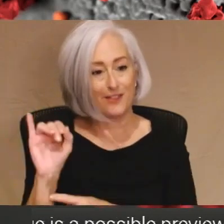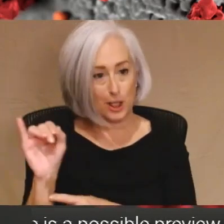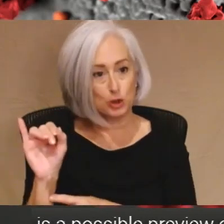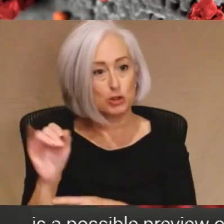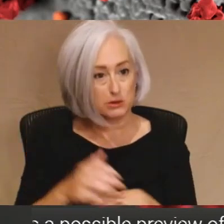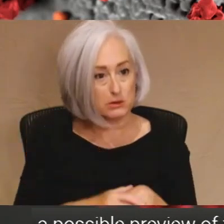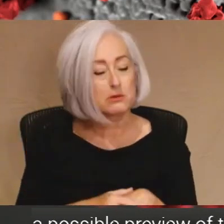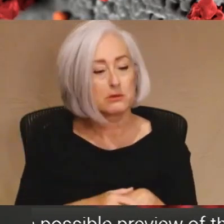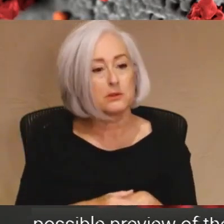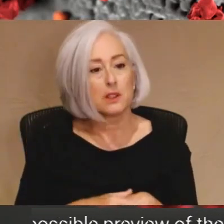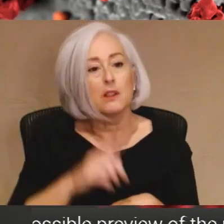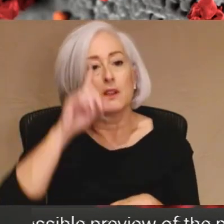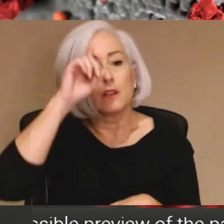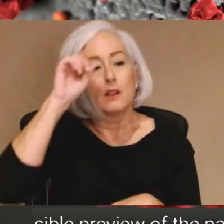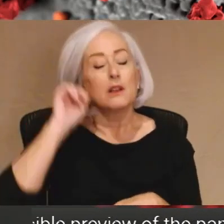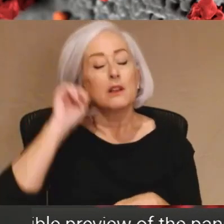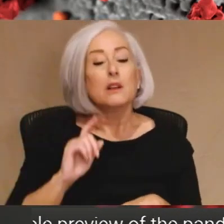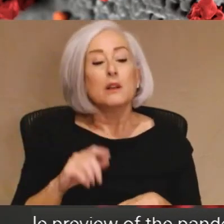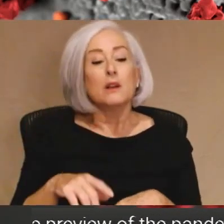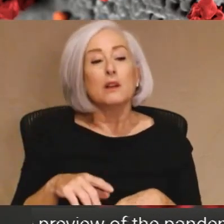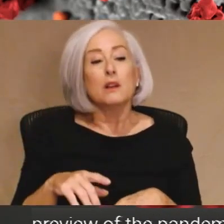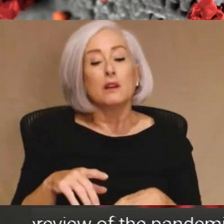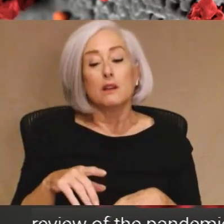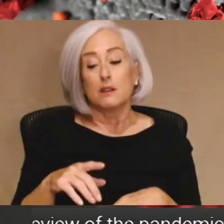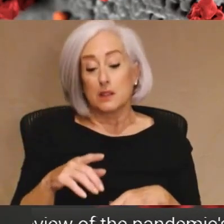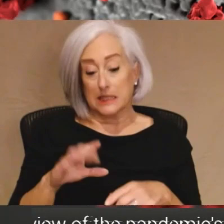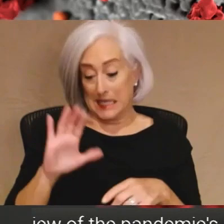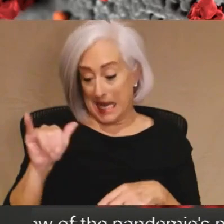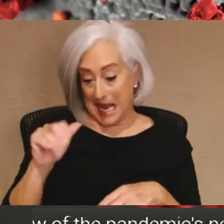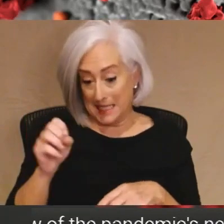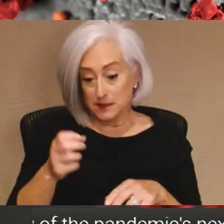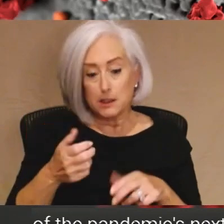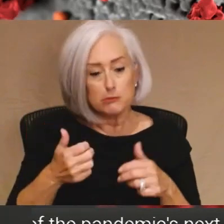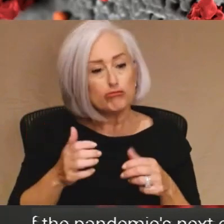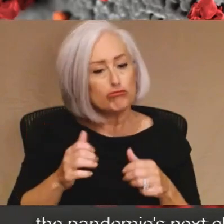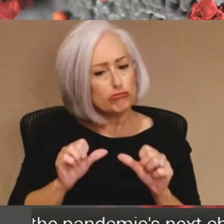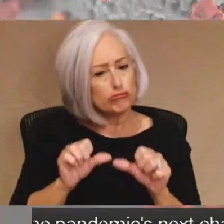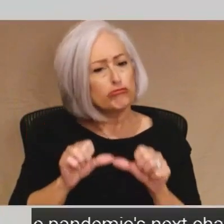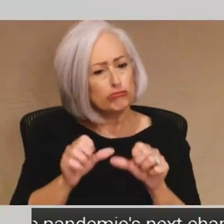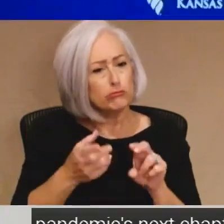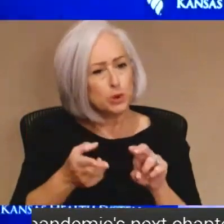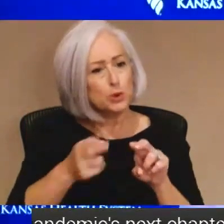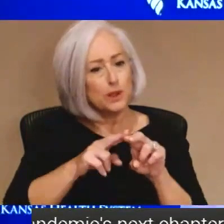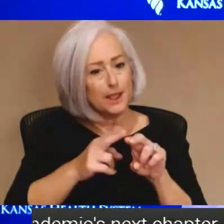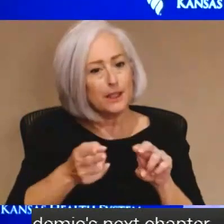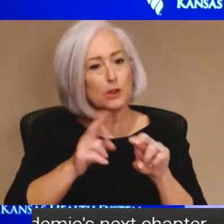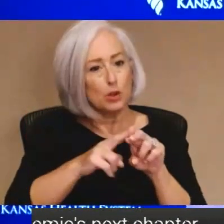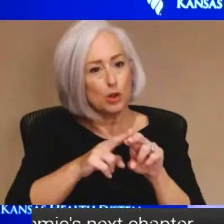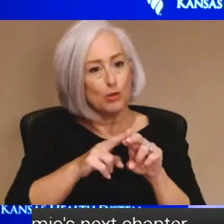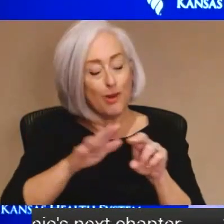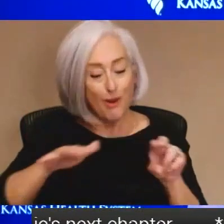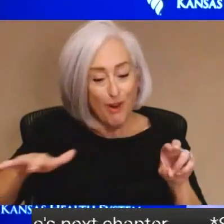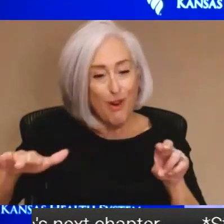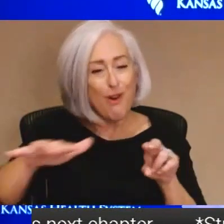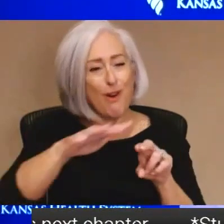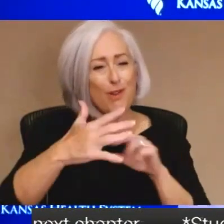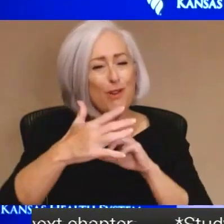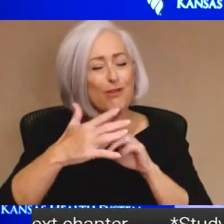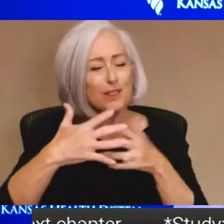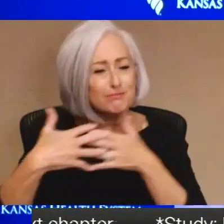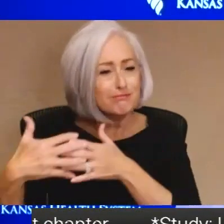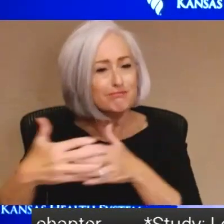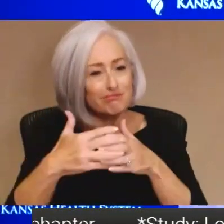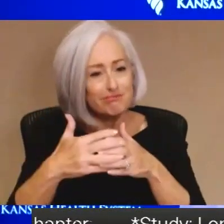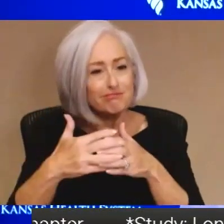cases continuing to be on the rise, hospitalizations in the country as a whole on the rise, although in some states they're up, some states they're